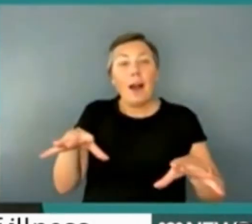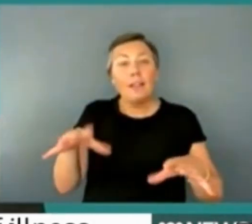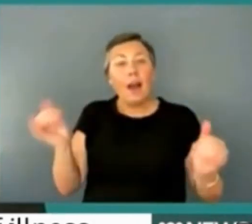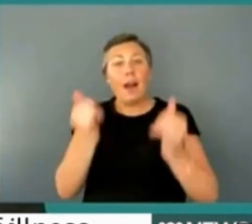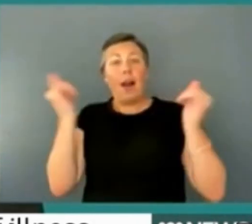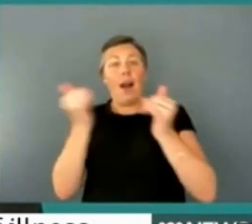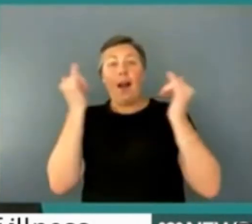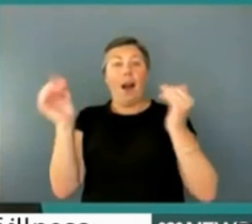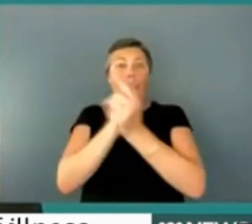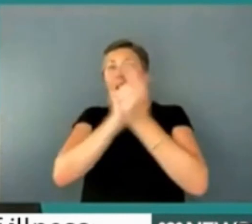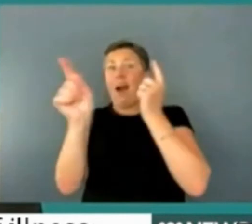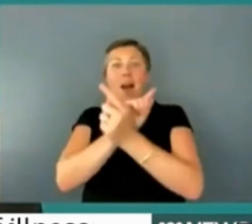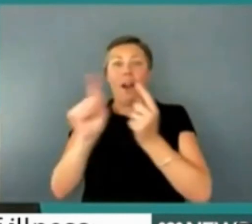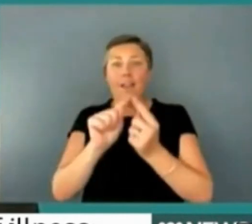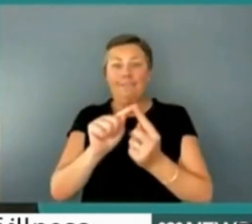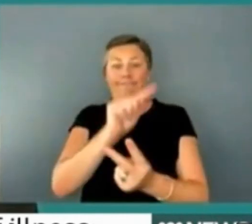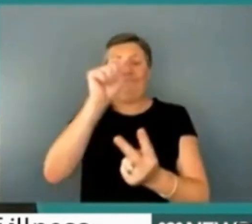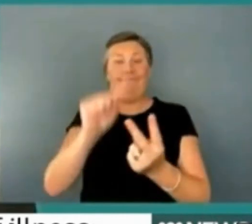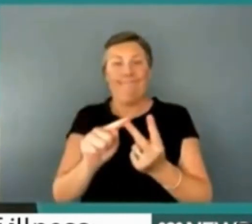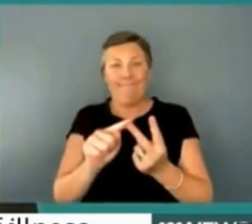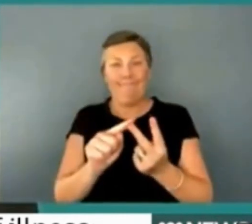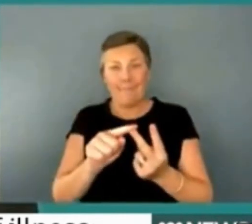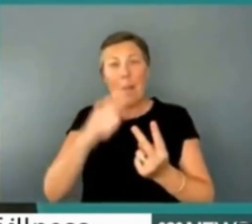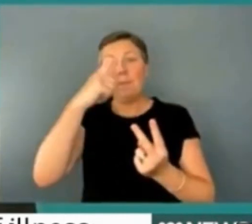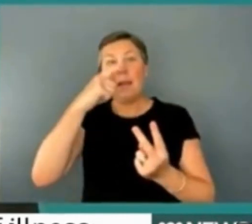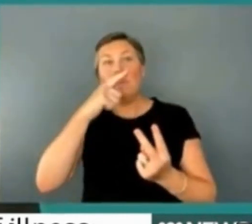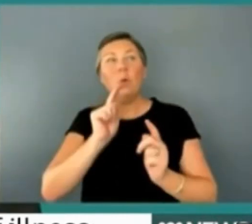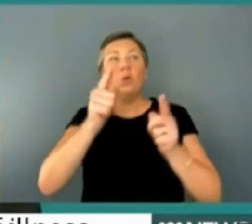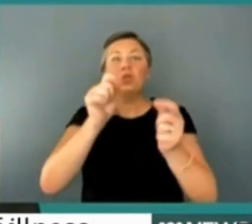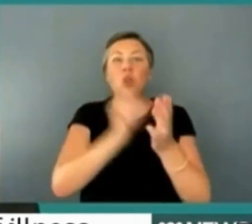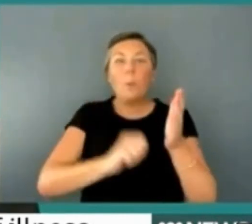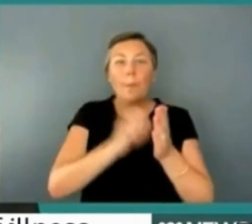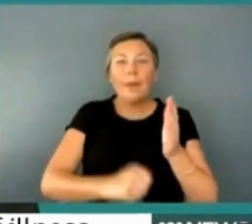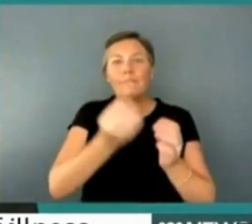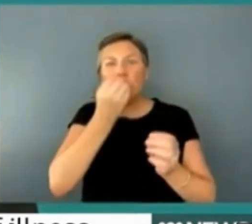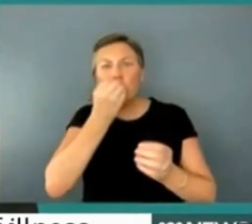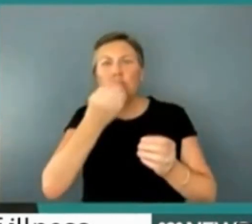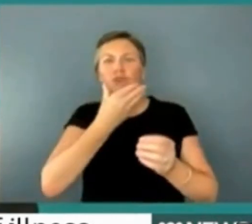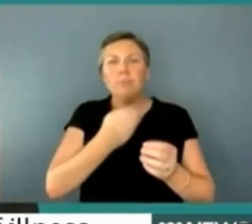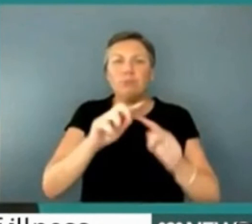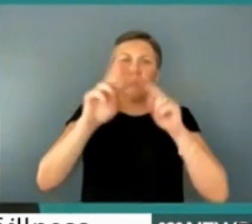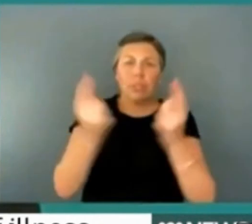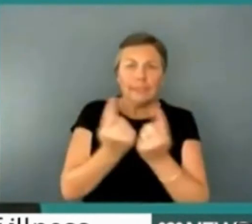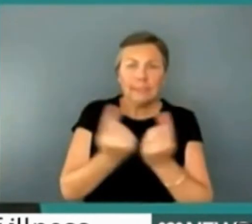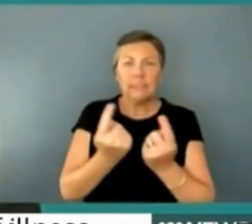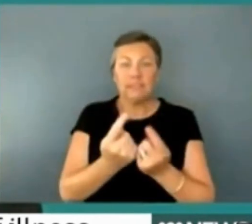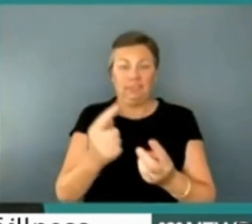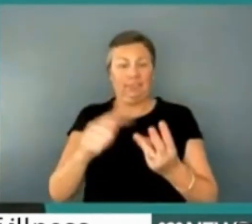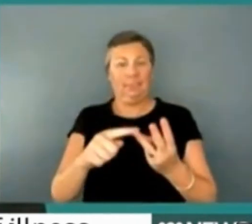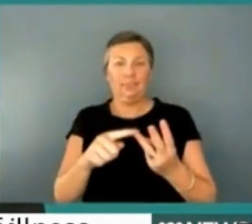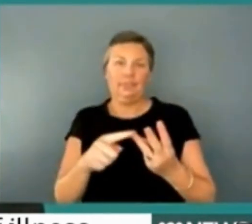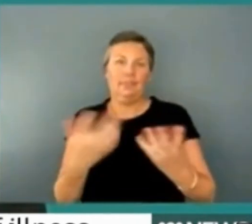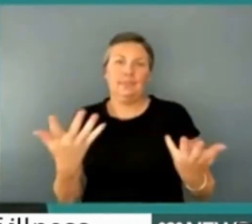the way I view this is it's almost always when there's a change in the epidemiology of a viral infection like COVID-19, it's